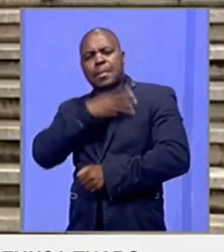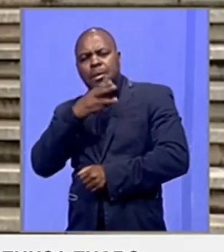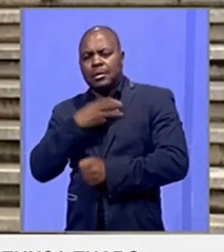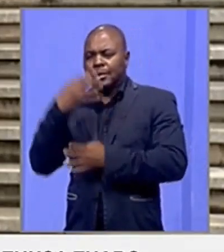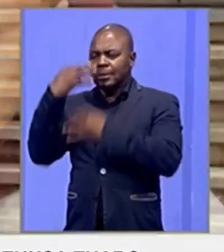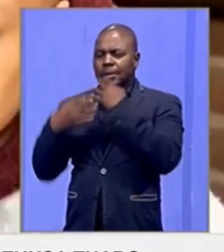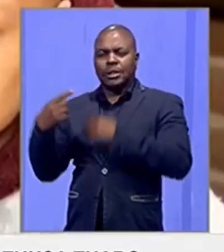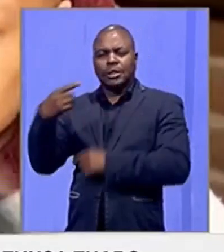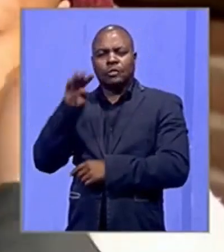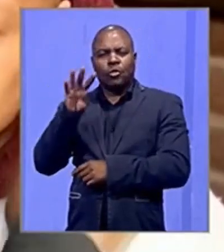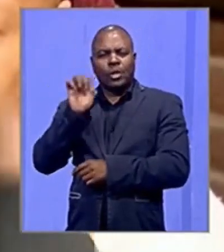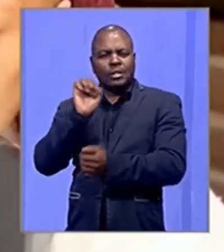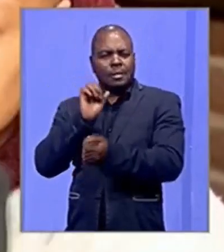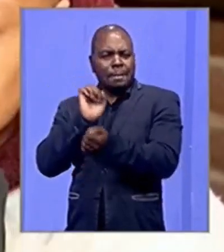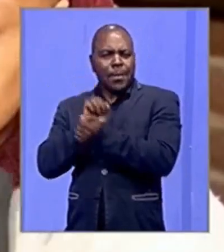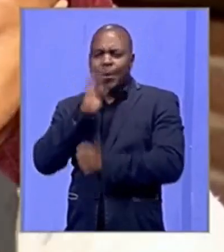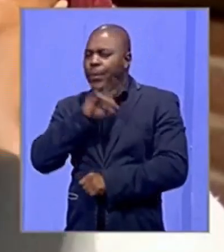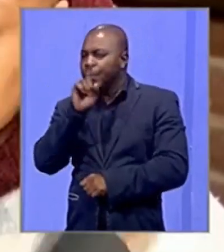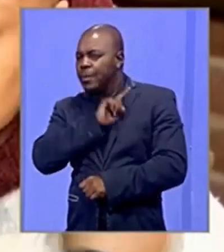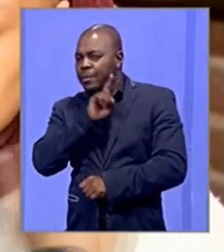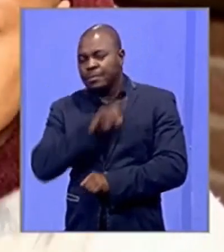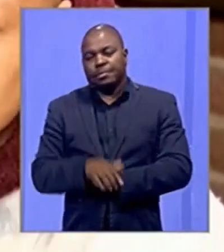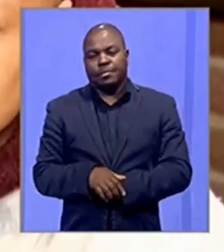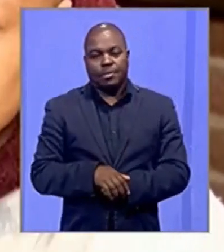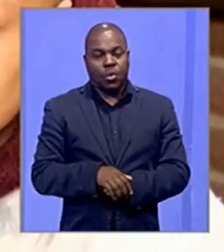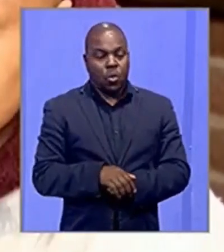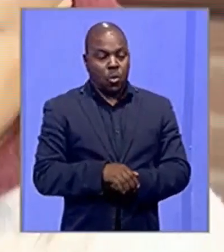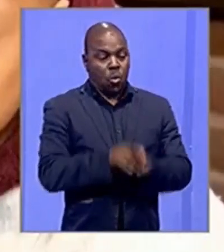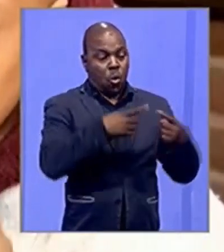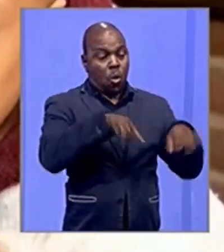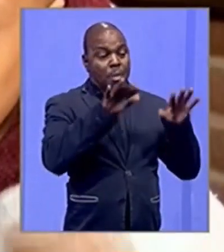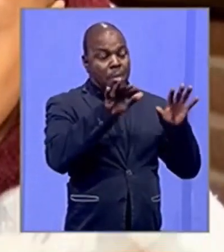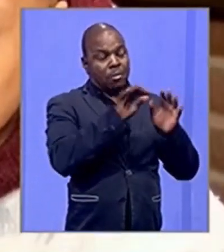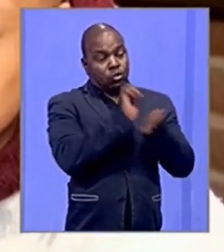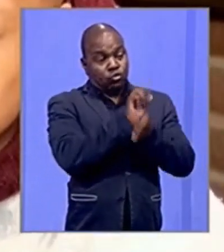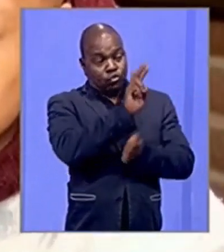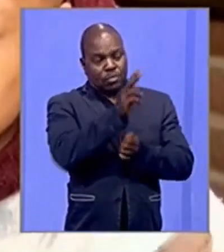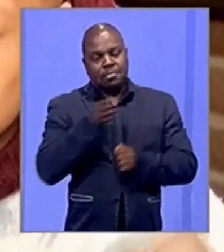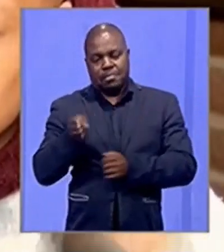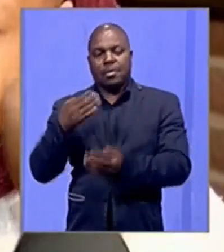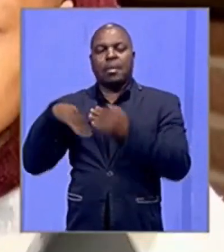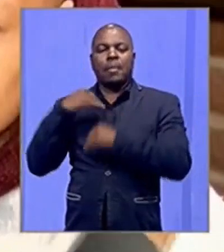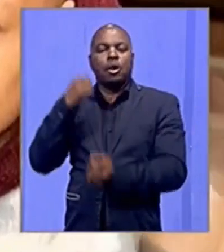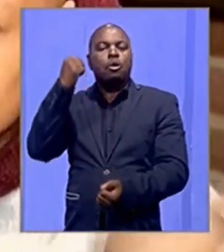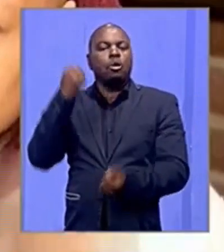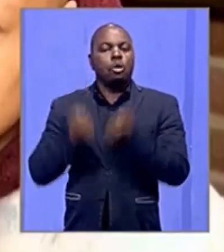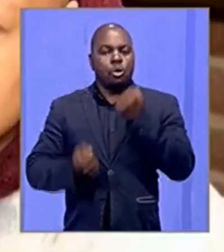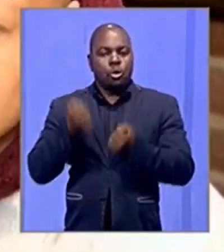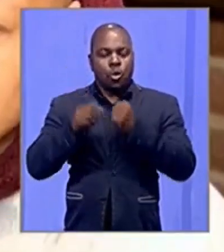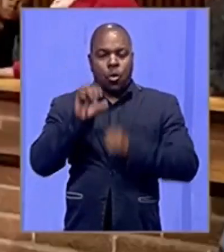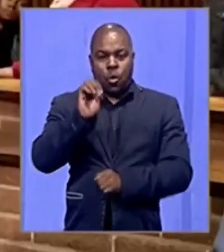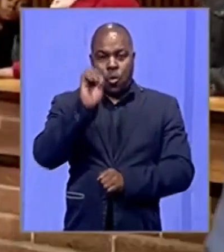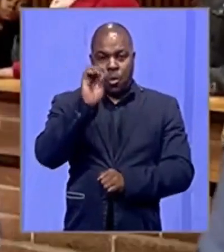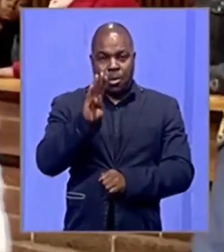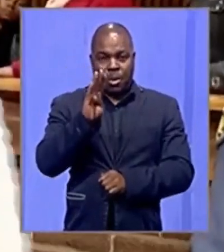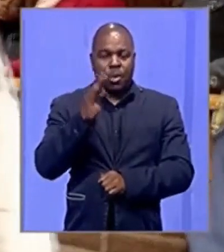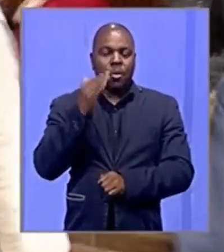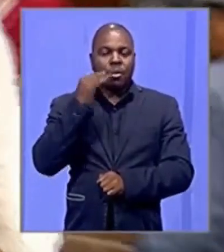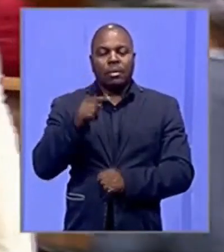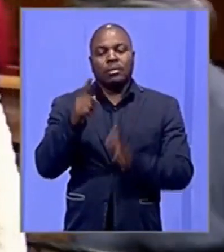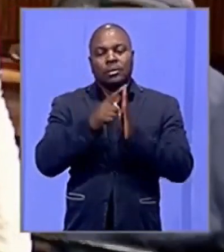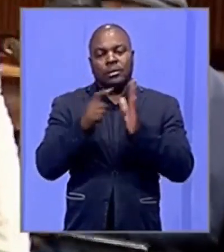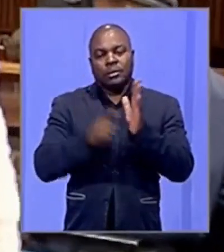ya G4S. Go solofelwa gore balatofadiwa botlhe ba tla boela ba tlhagelela kwa lekgotla tshekelo la magistrata la Bloemfontein fa Phatwe